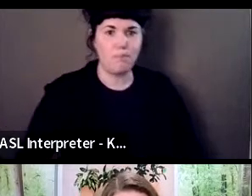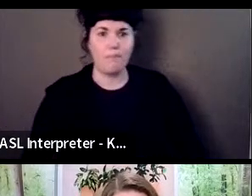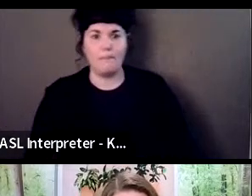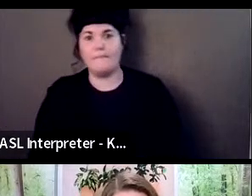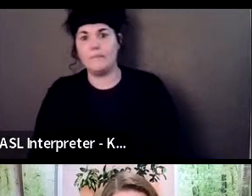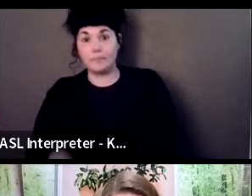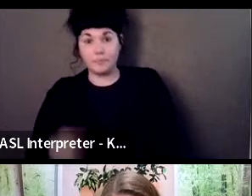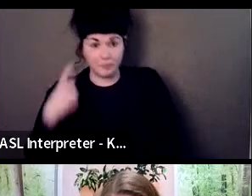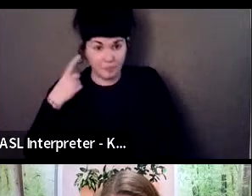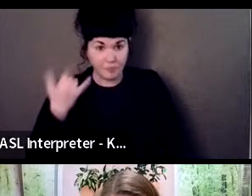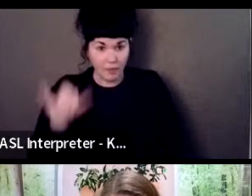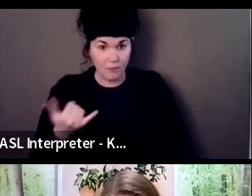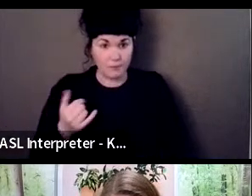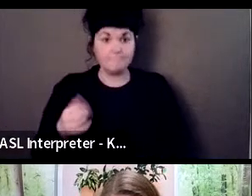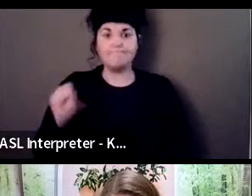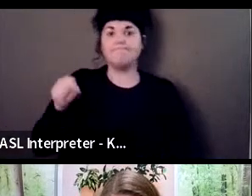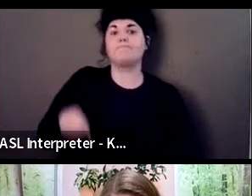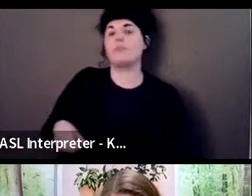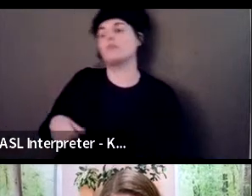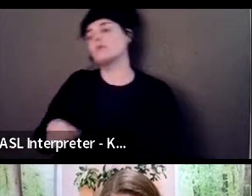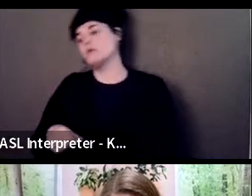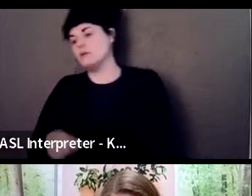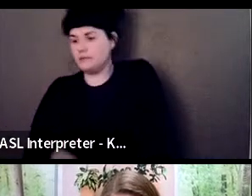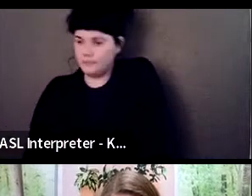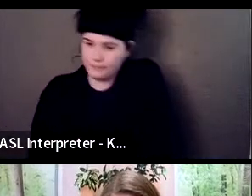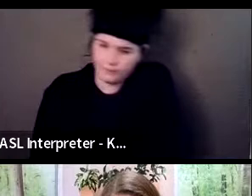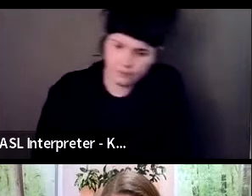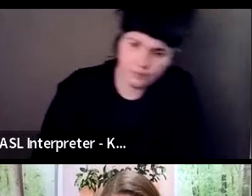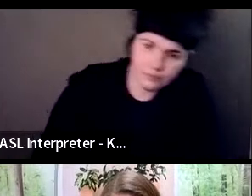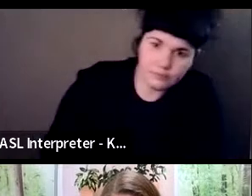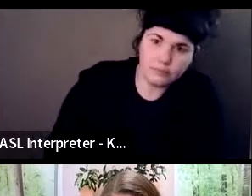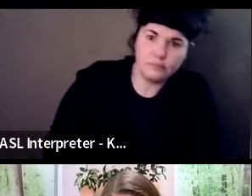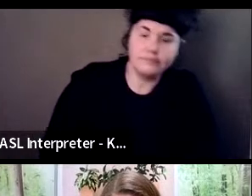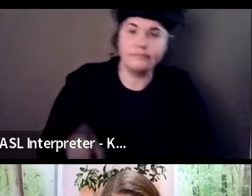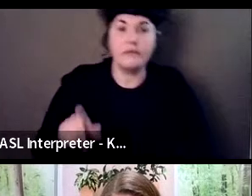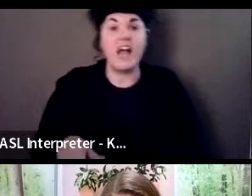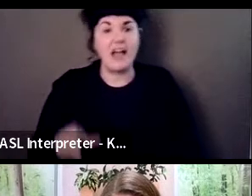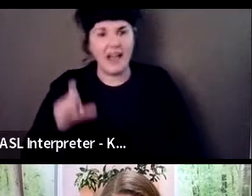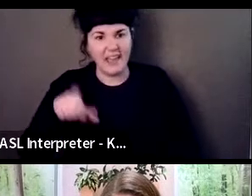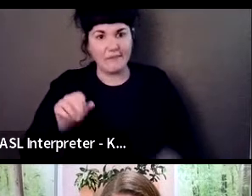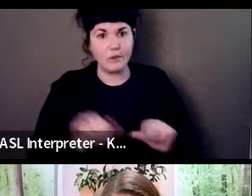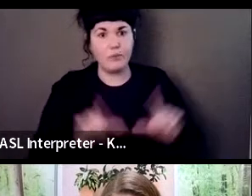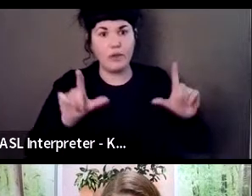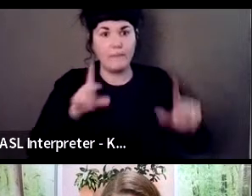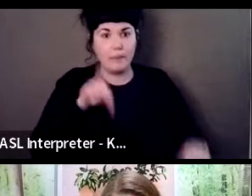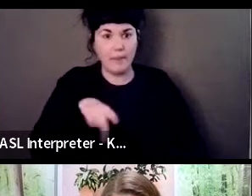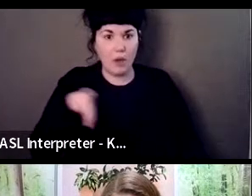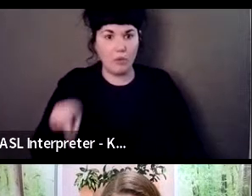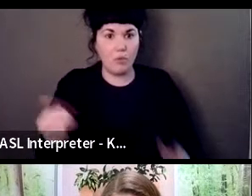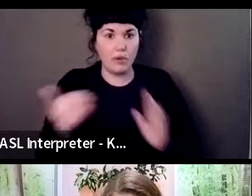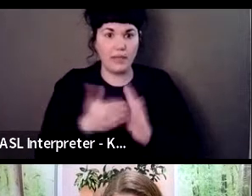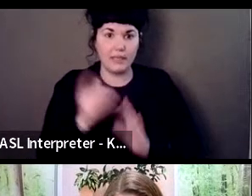Can you hear me now? Yes, sir. I had to bring back up the PowerPoint, so just a second.